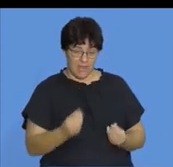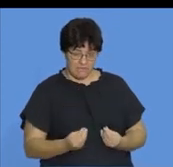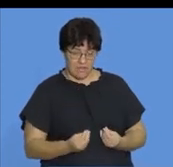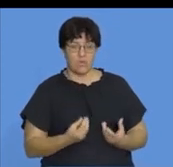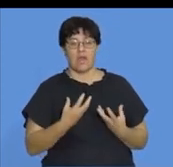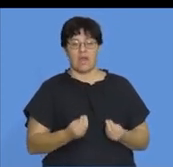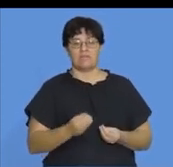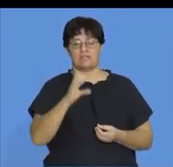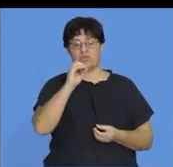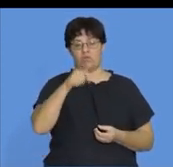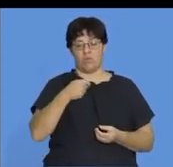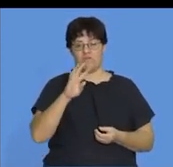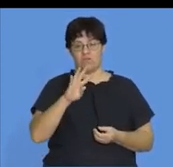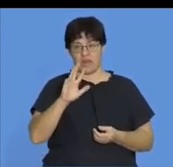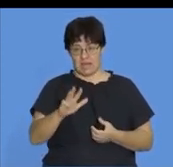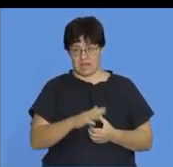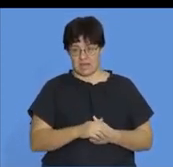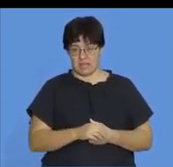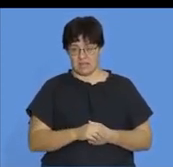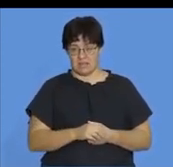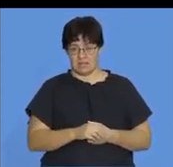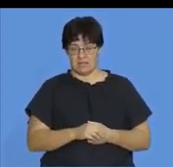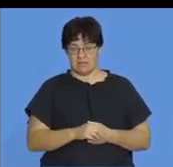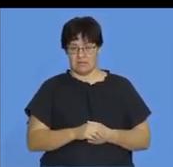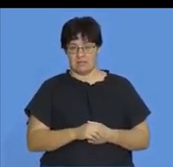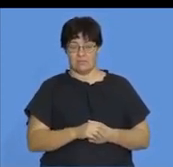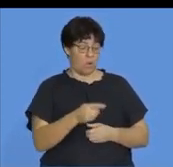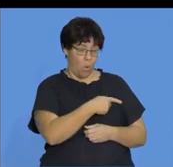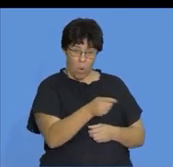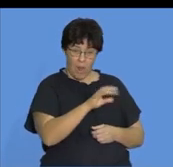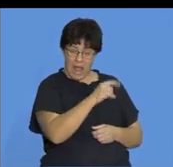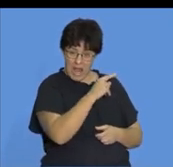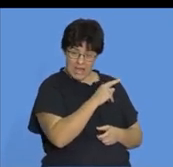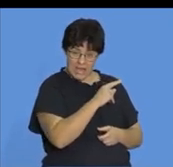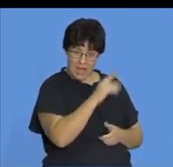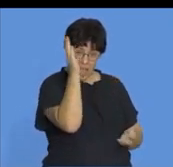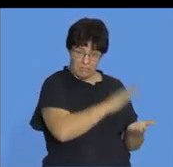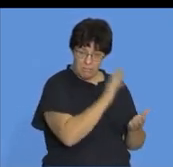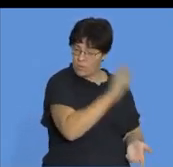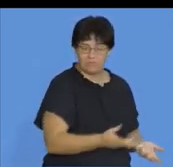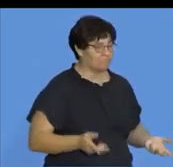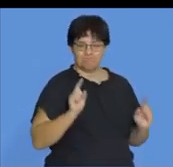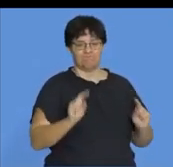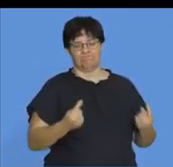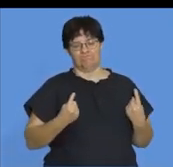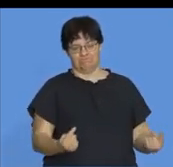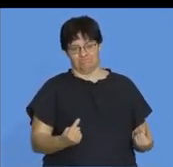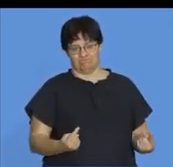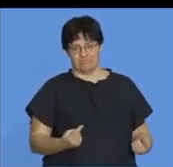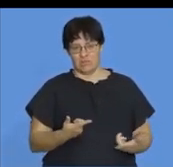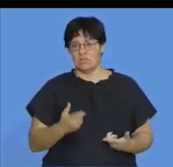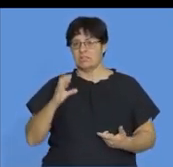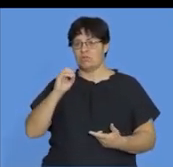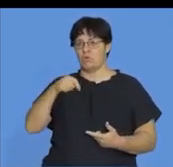got 0.49. Then it means all the iron will not react because we can't have 0.53